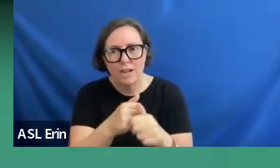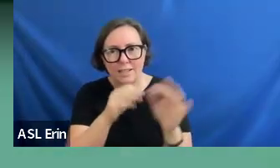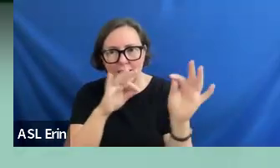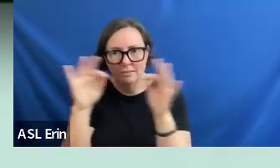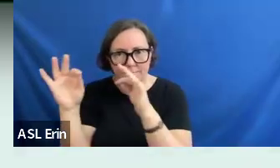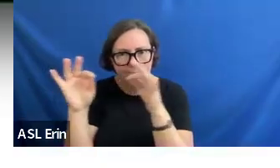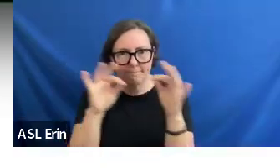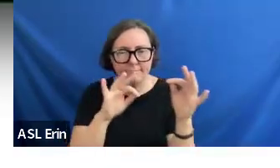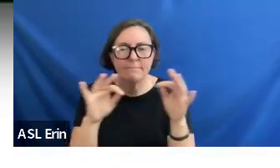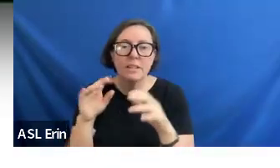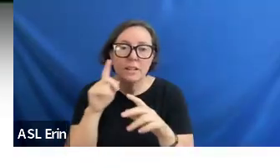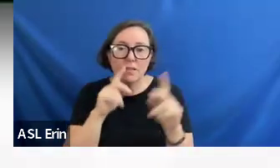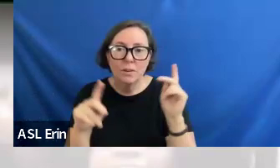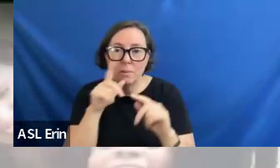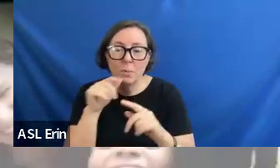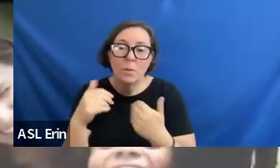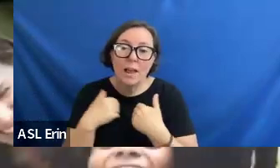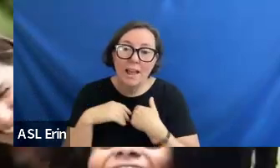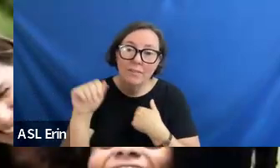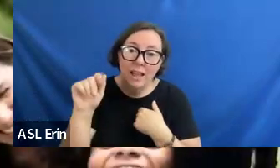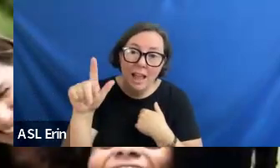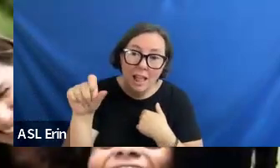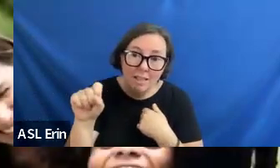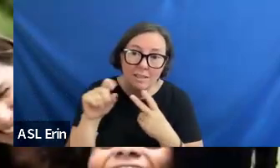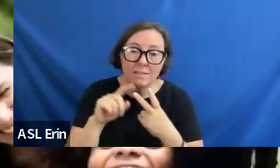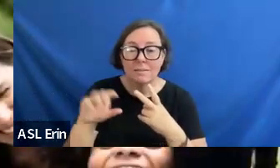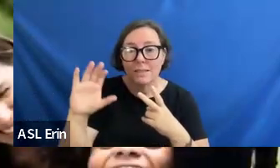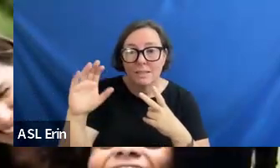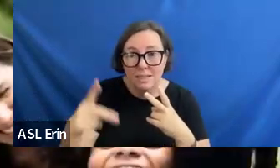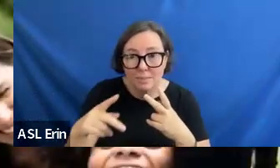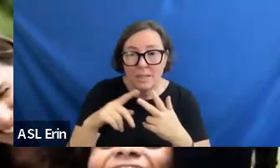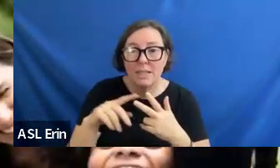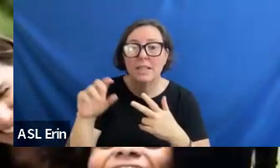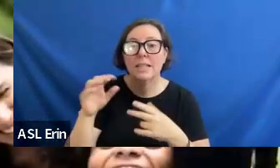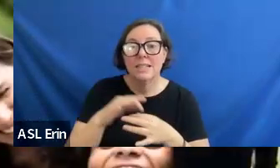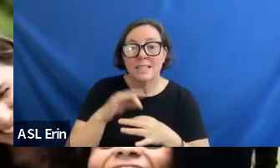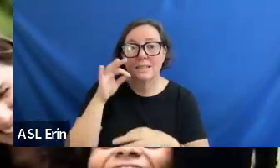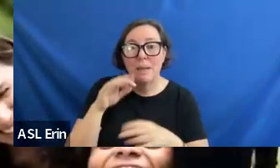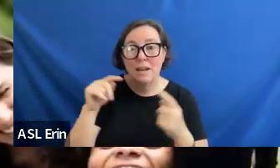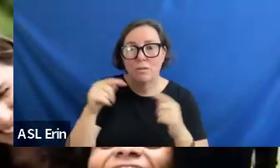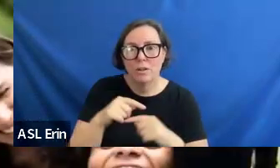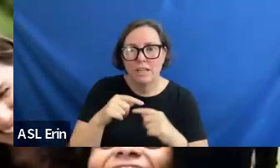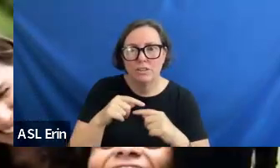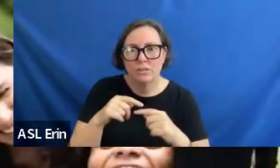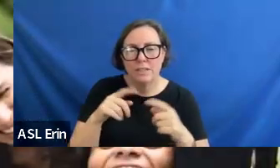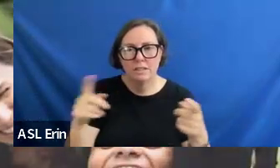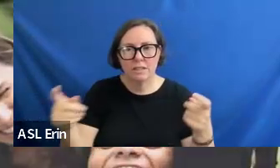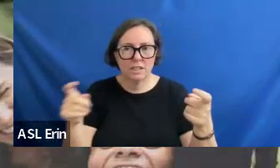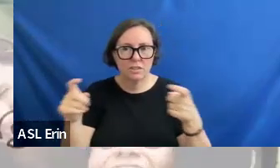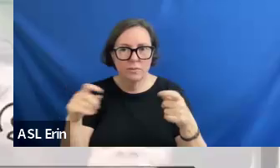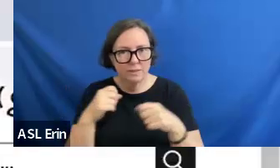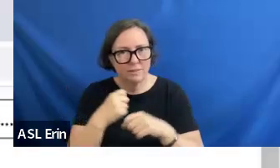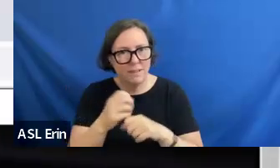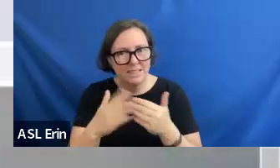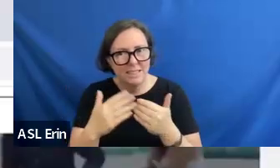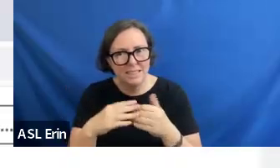for people with conditions such as ALS, cerebral palsy, and spinal cord injuries, Control makes it easy to navigate